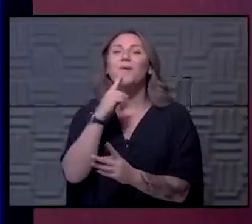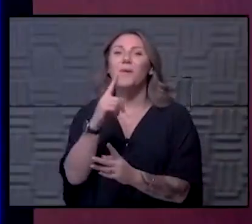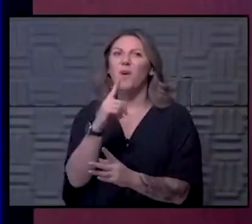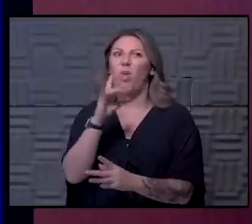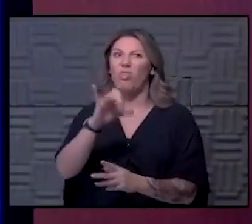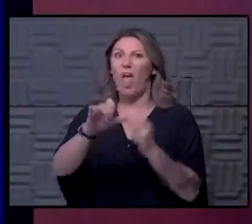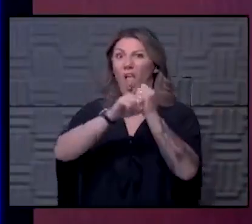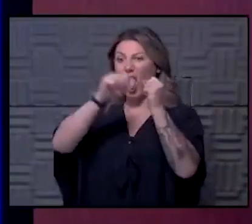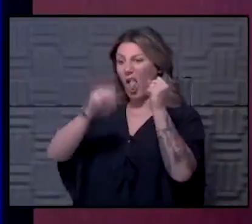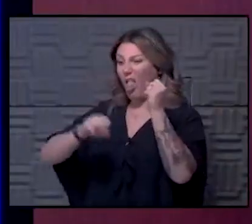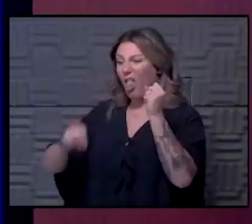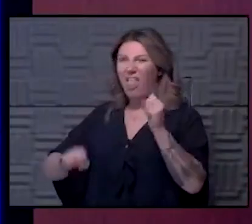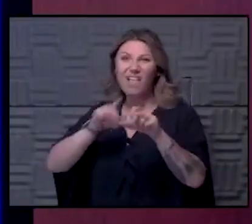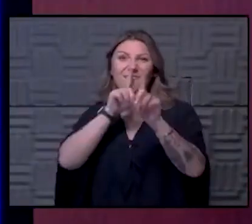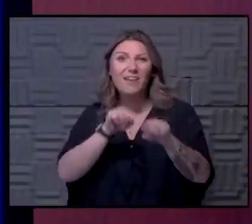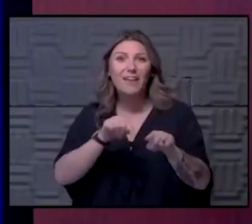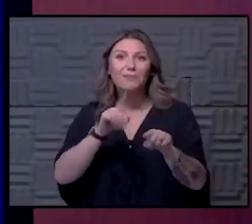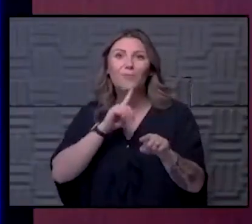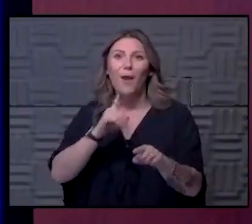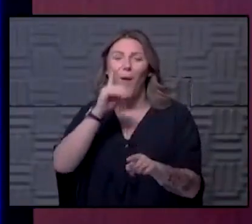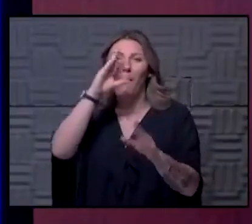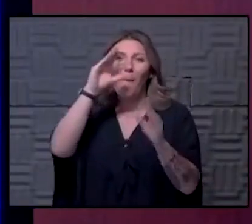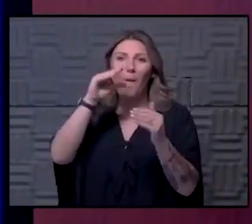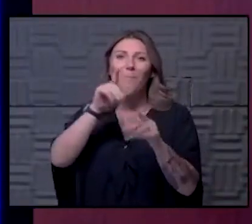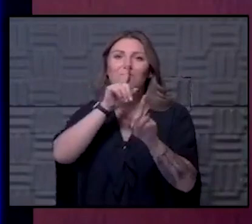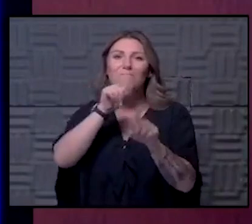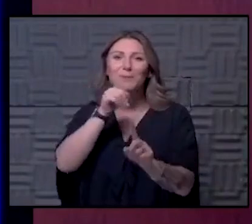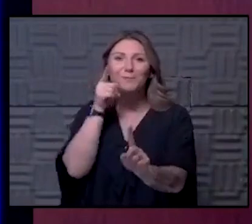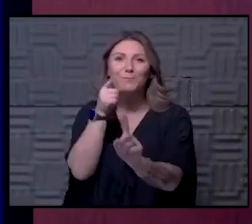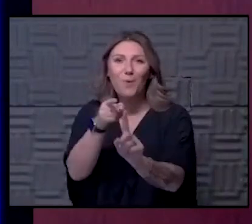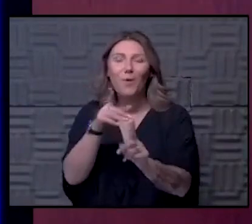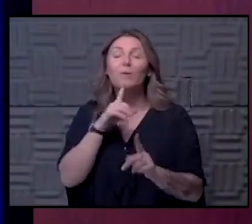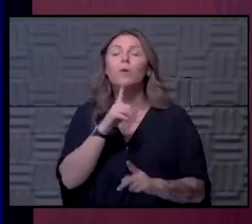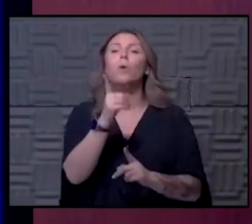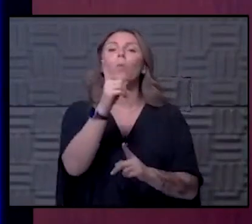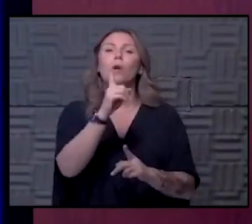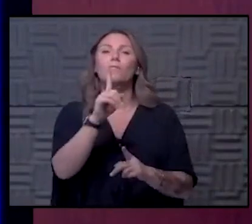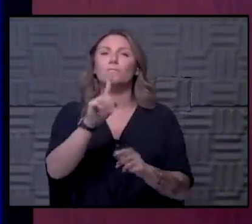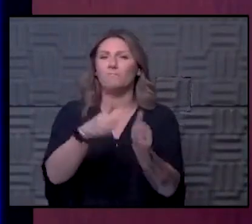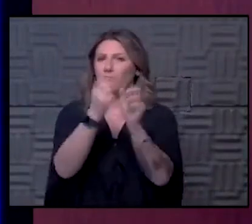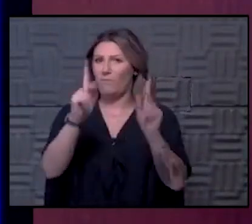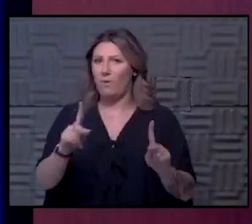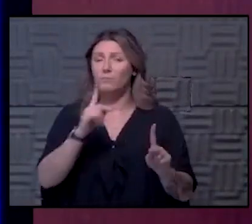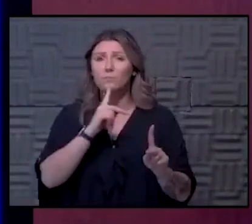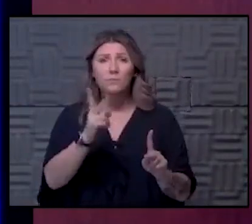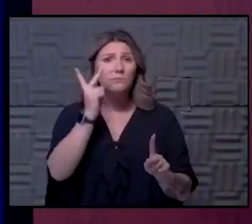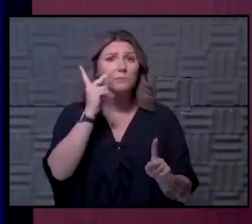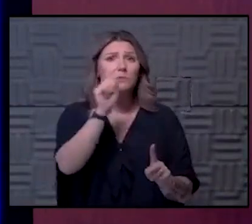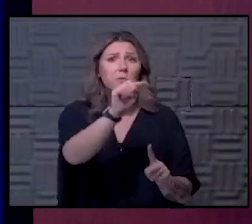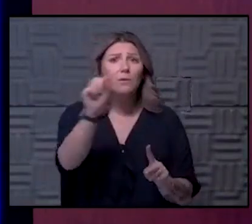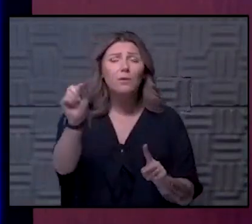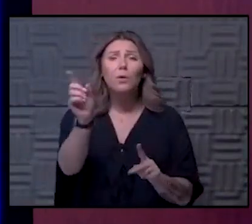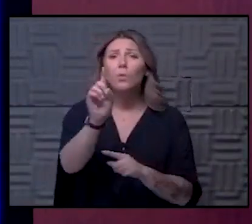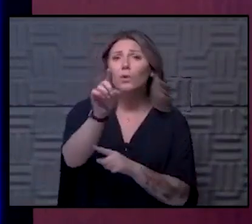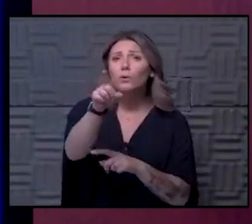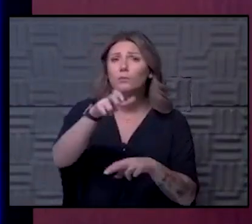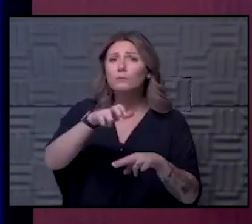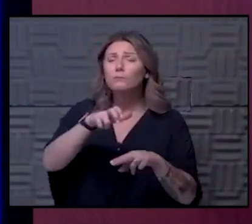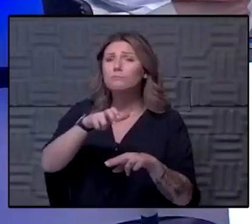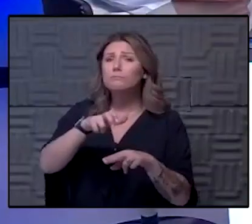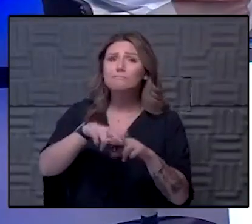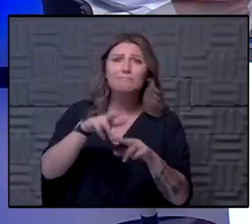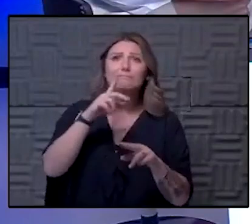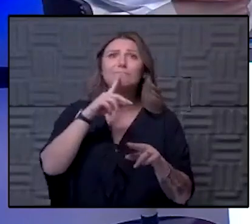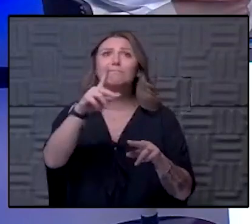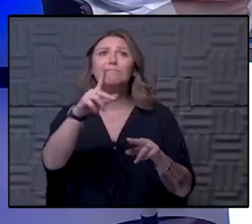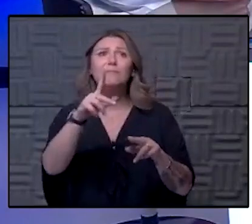answer got to the points you needed us to make. Yeah, no, I appreciate it. One quick question, though. Are you seeing from where you guys sit a